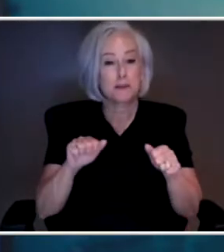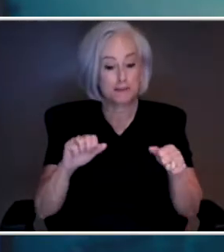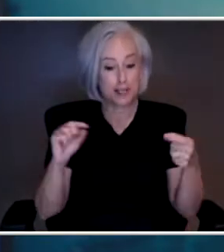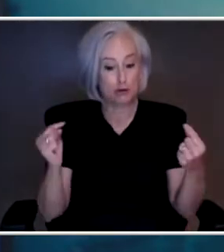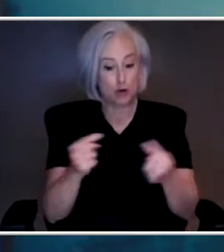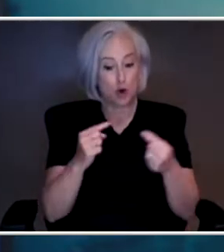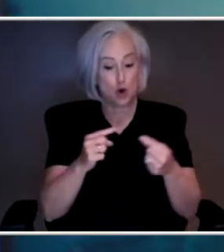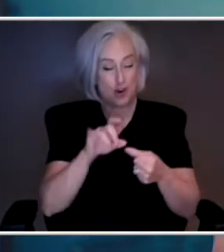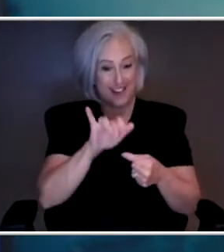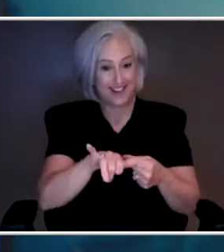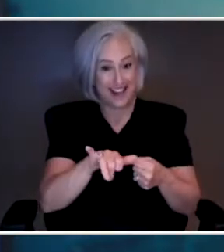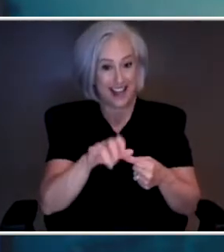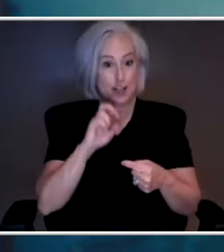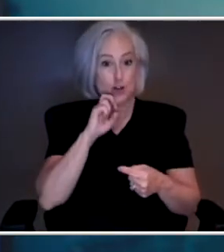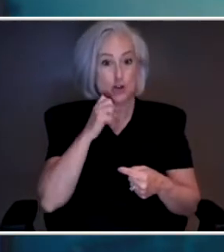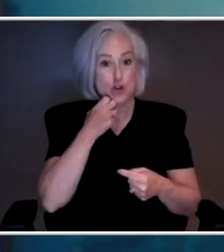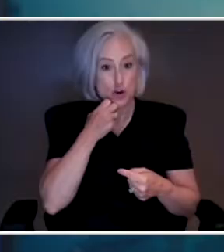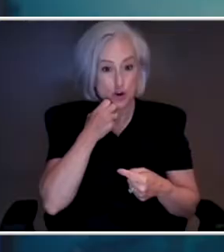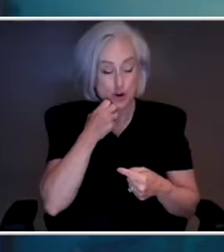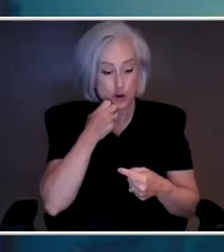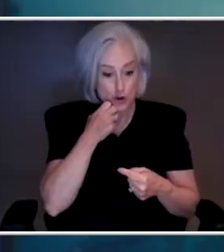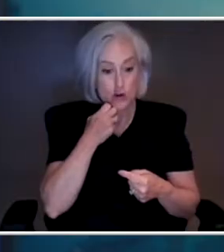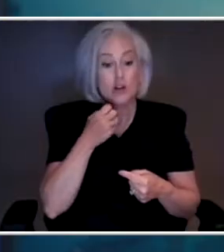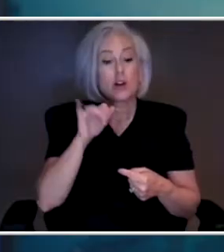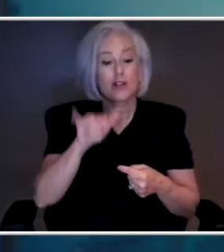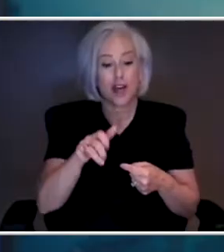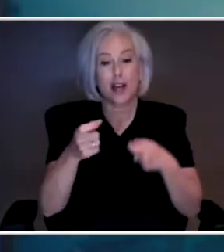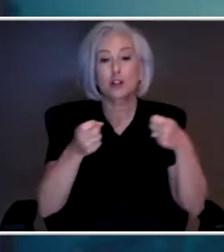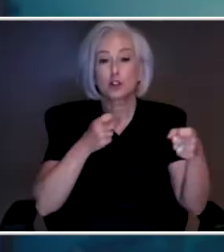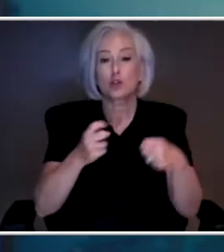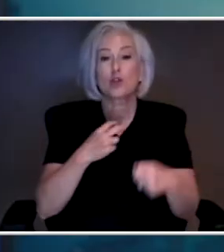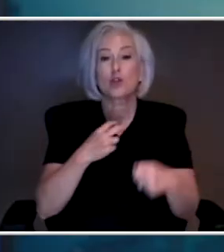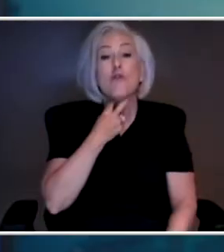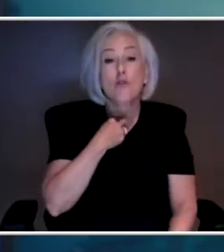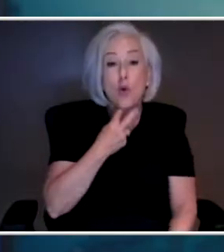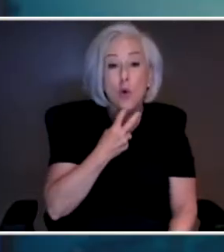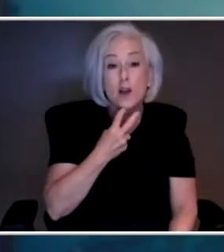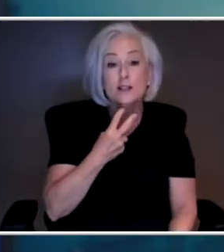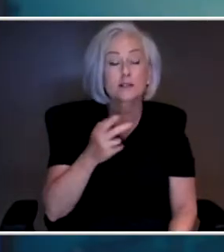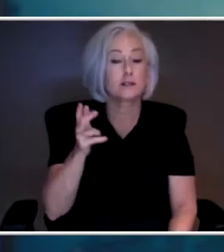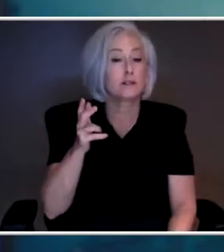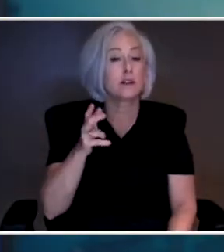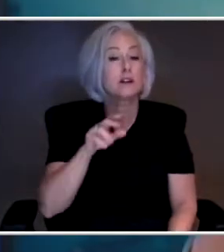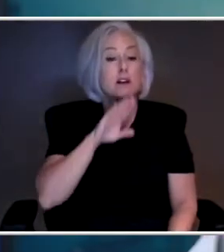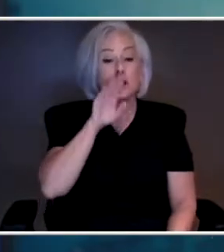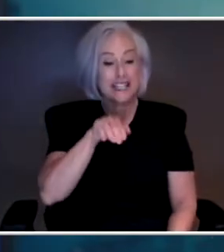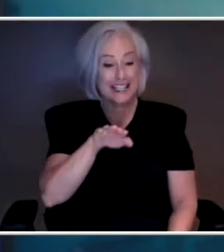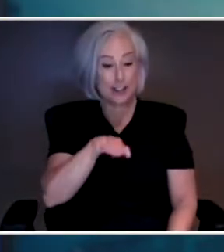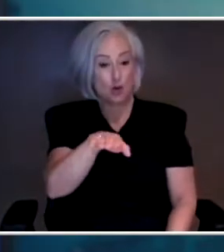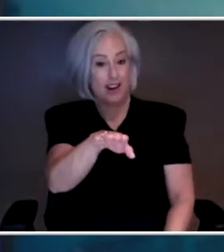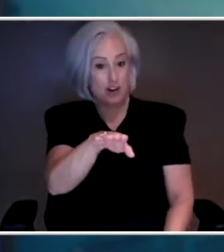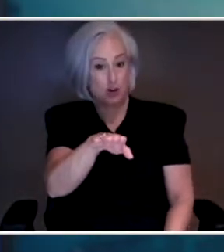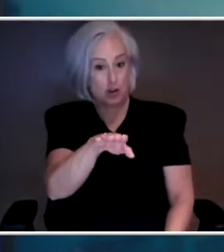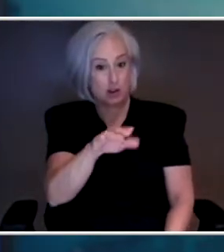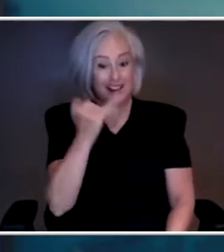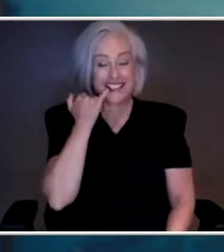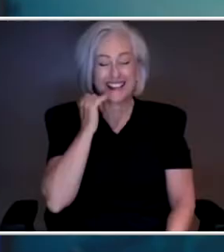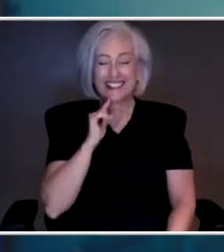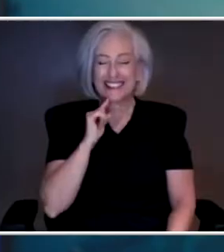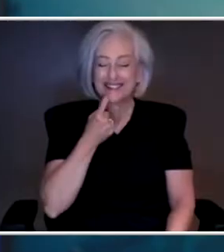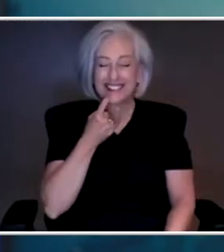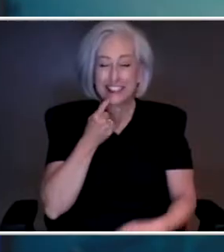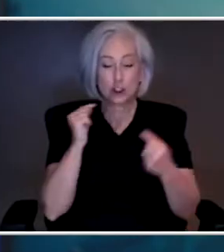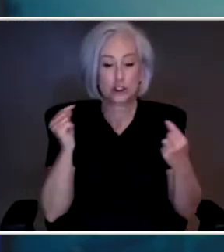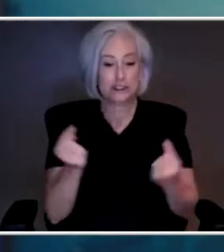recurrent laryngeal nerve, something that controls your voice, the quality of your voice. If it's injured severely enough, even functions with